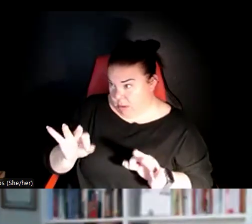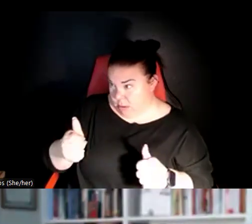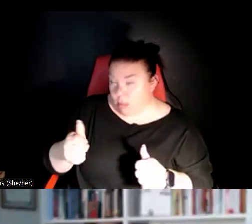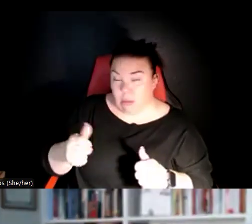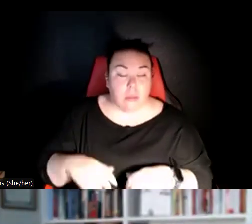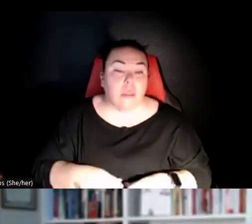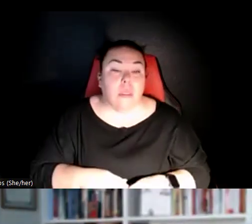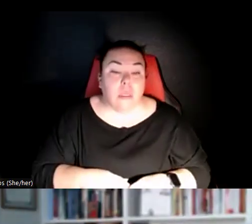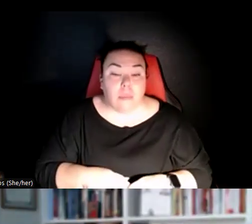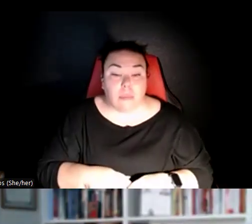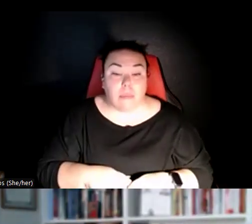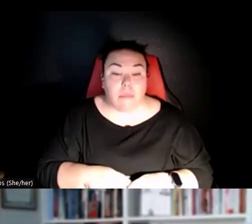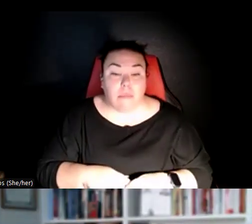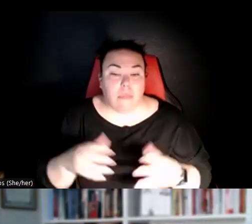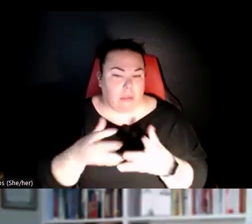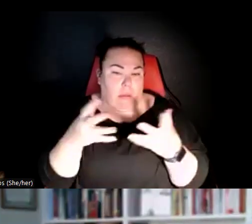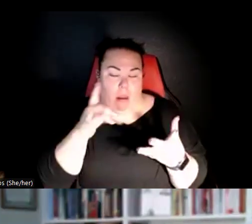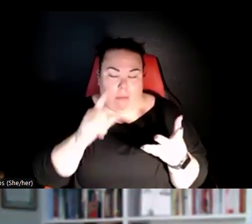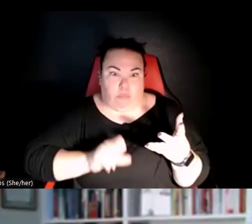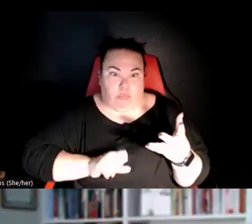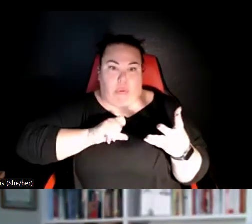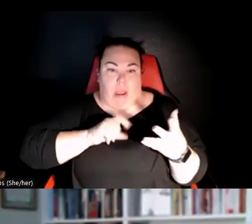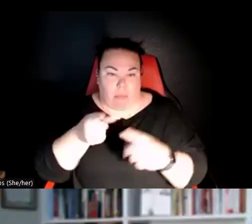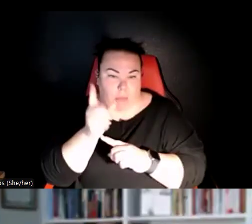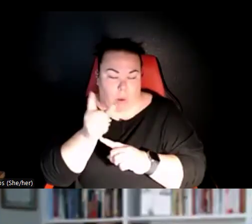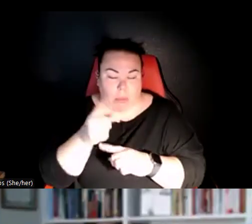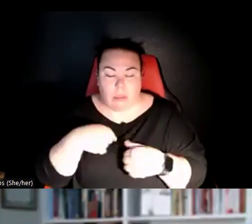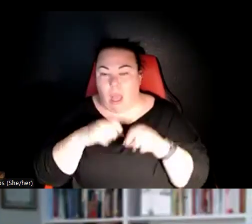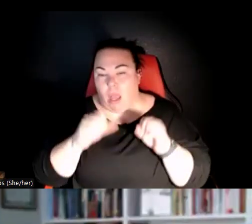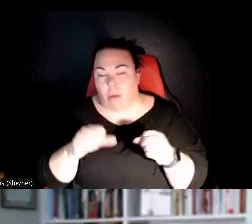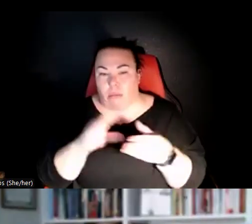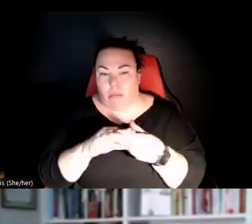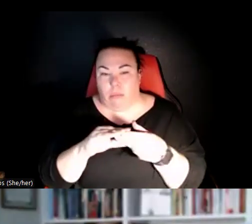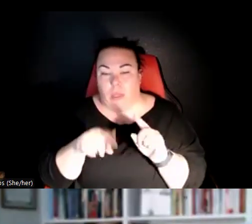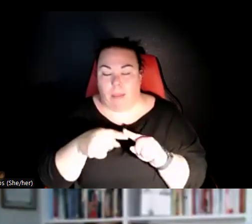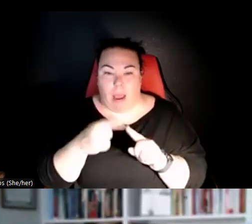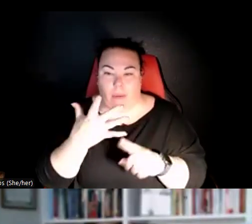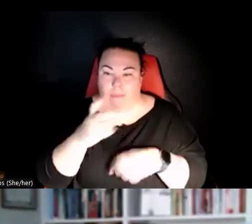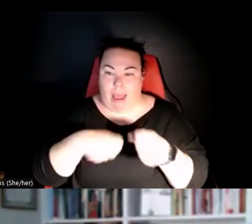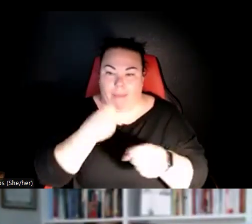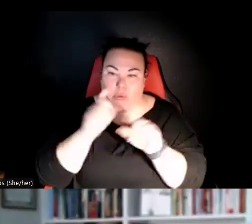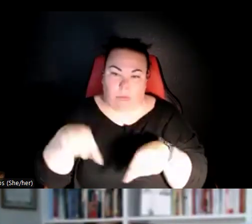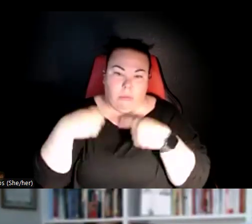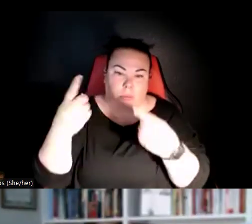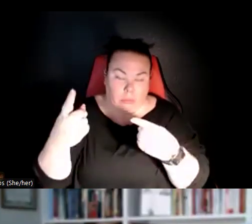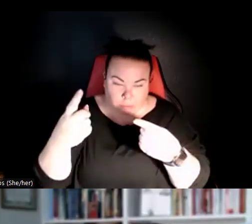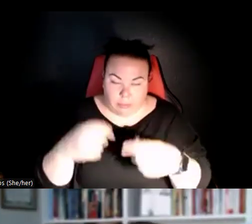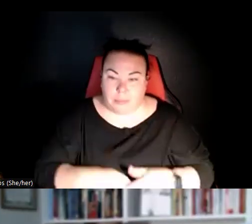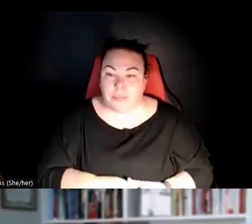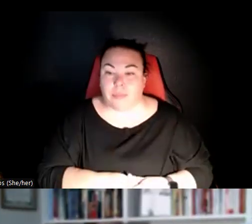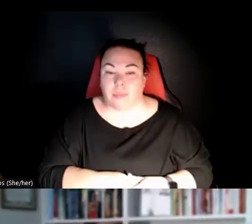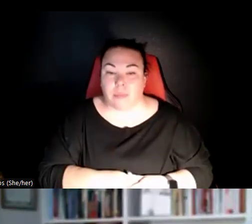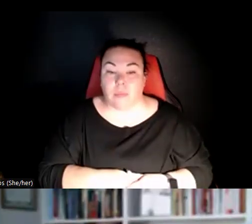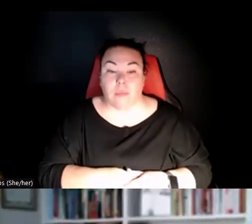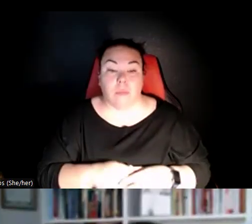There's a lot of proud moments that I can speak about in the last 5 years. One was the East Los